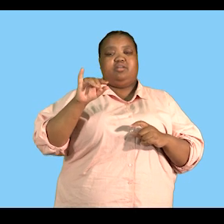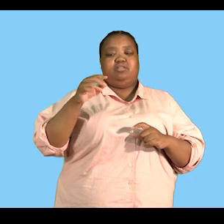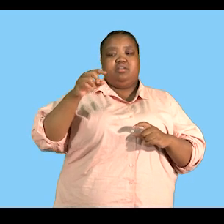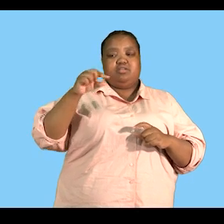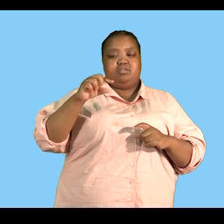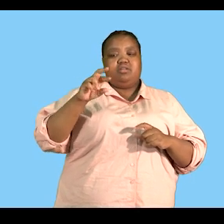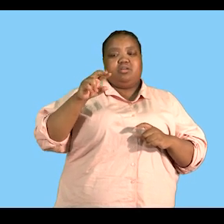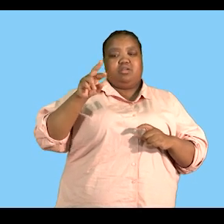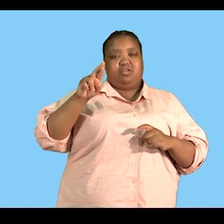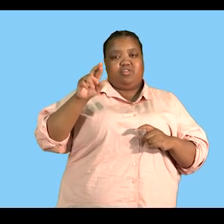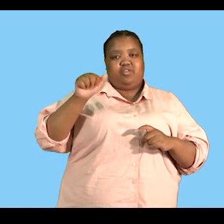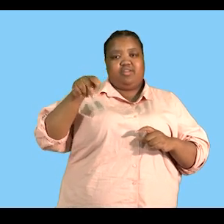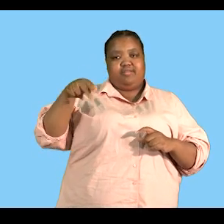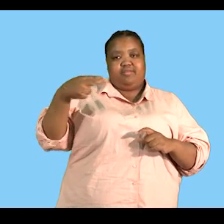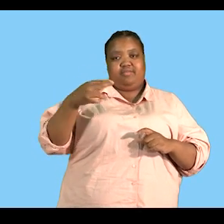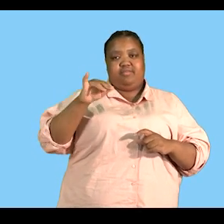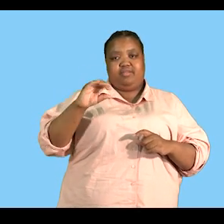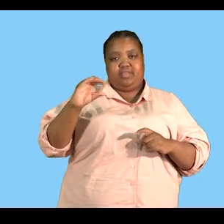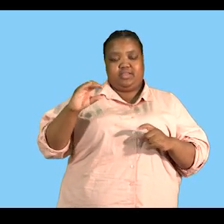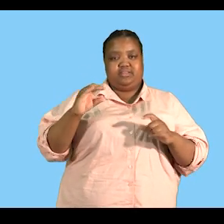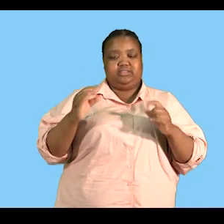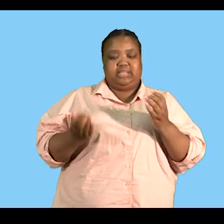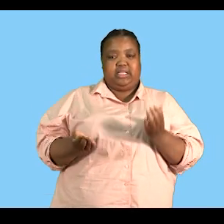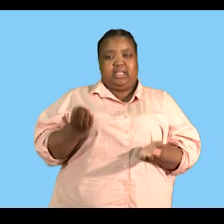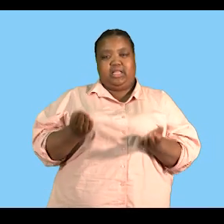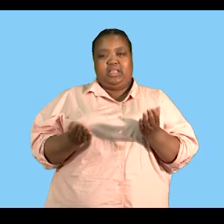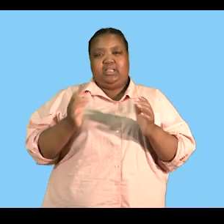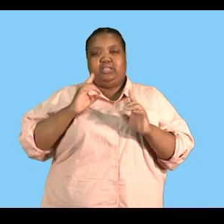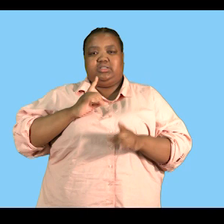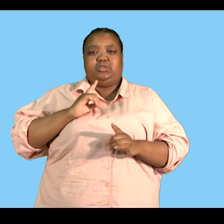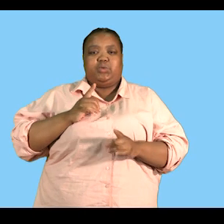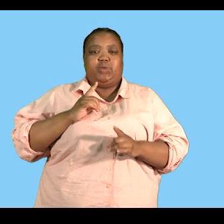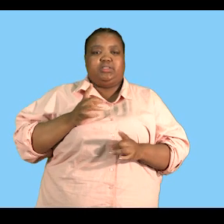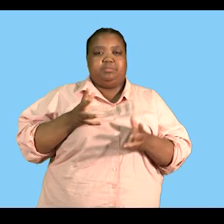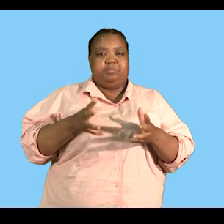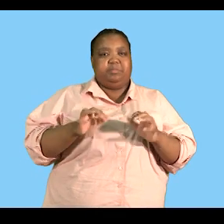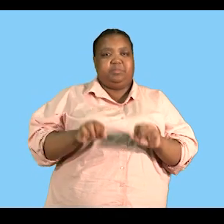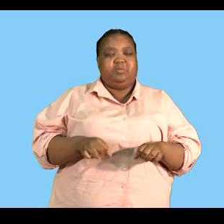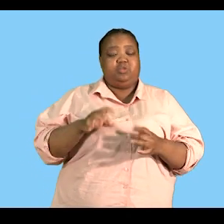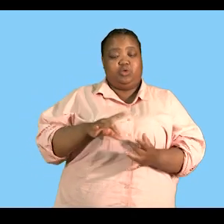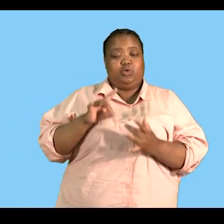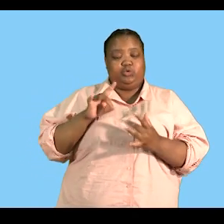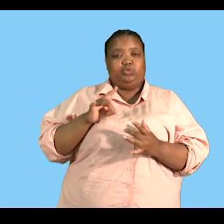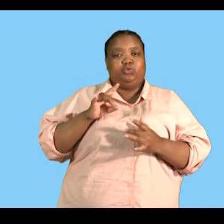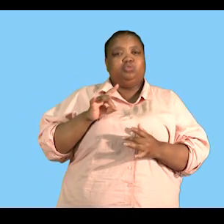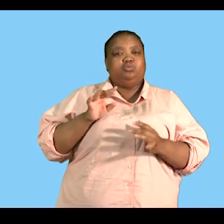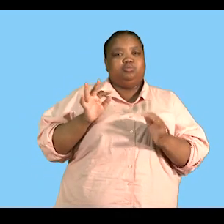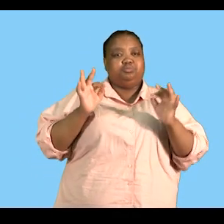will be the bar scale. But it is important that you know all three so that you can choose the correct one.